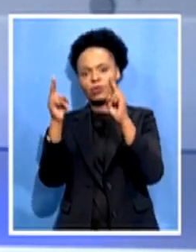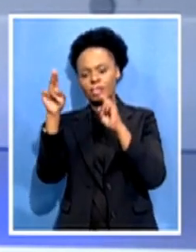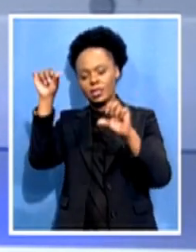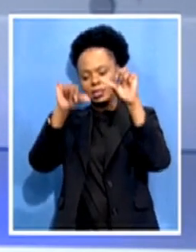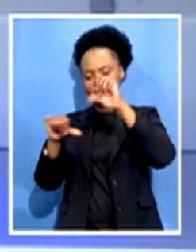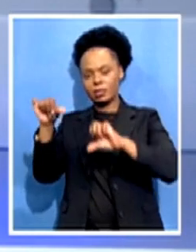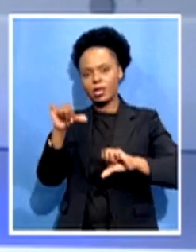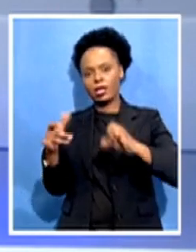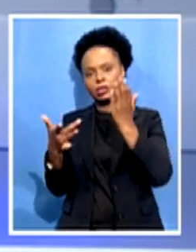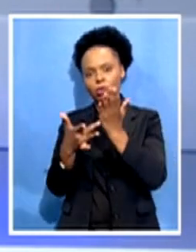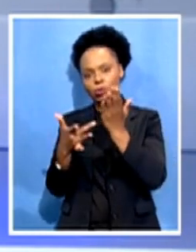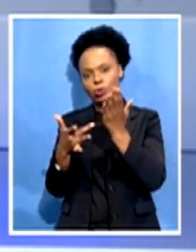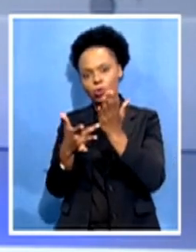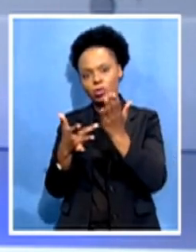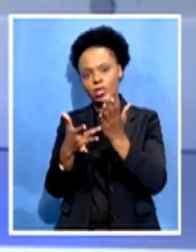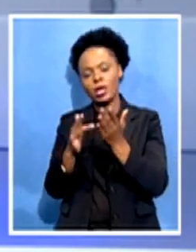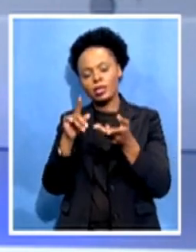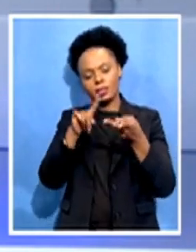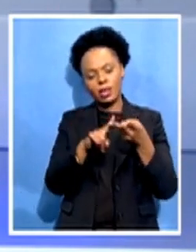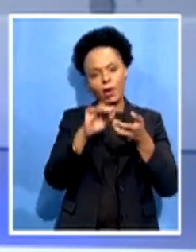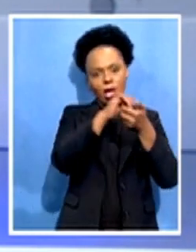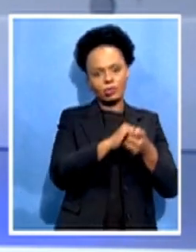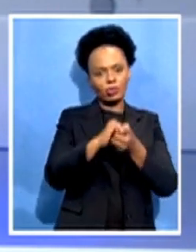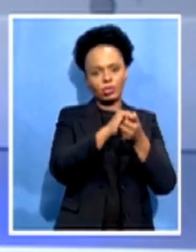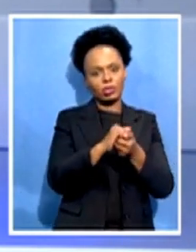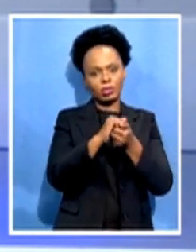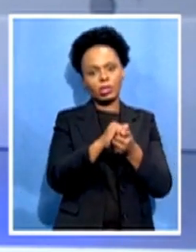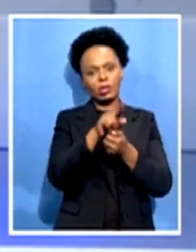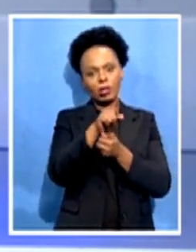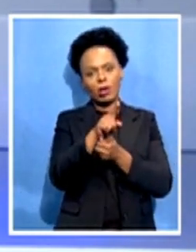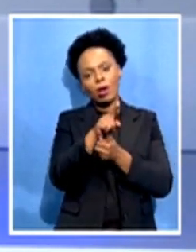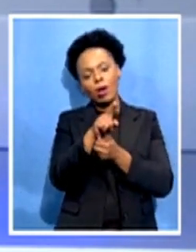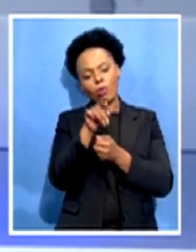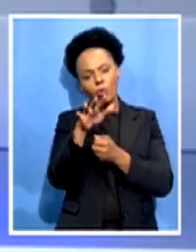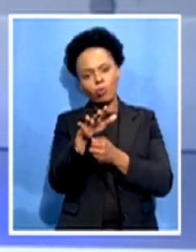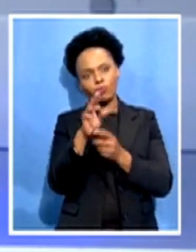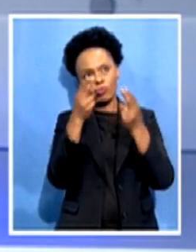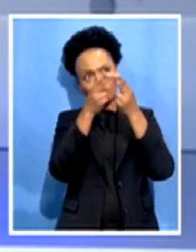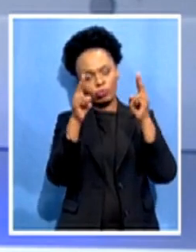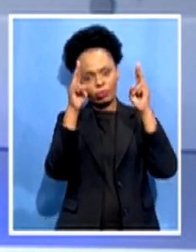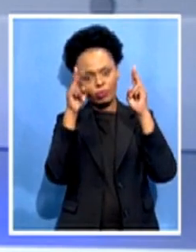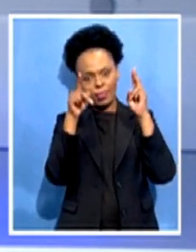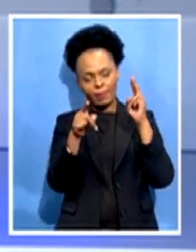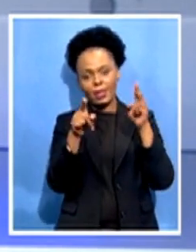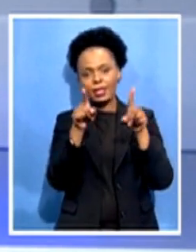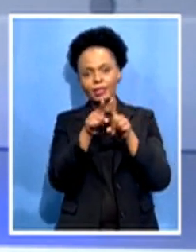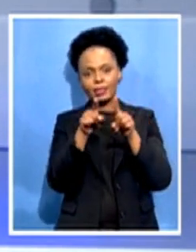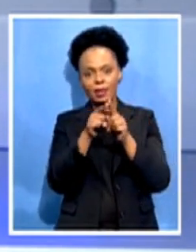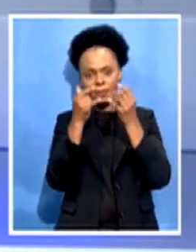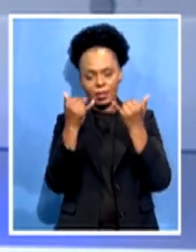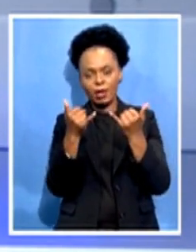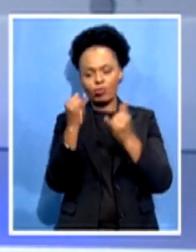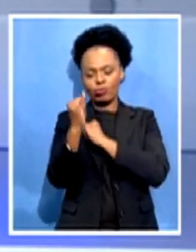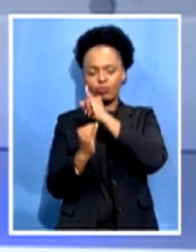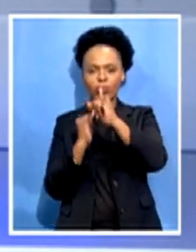of Commonwealth Universities. The data of the waste collected will form part of an international study that aims to quantify